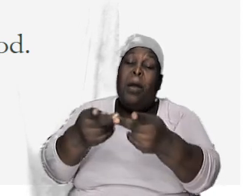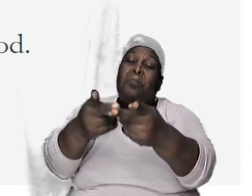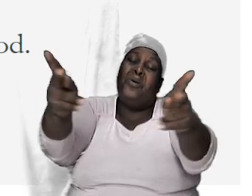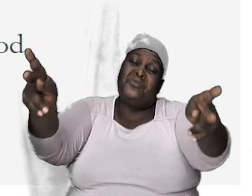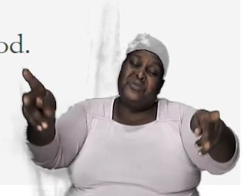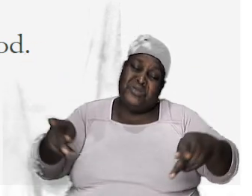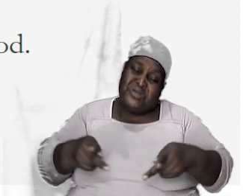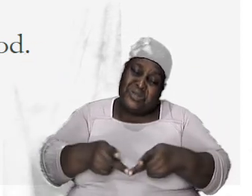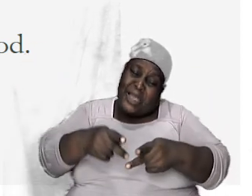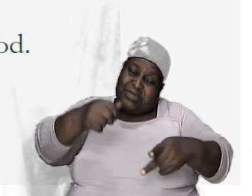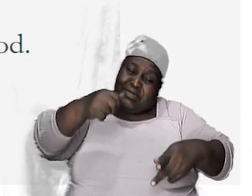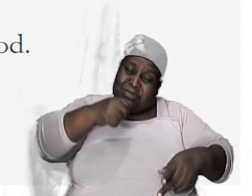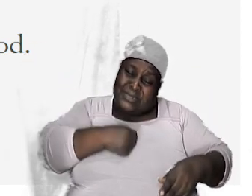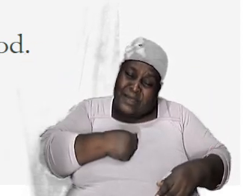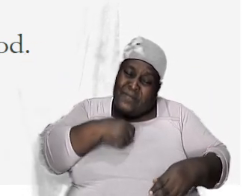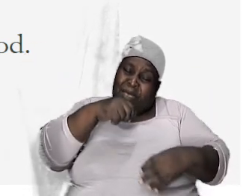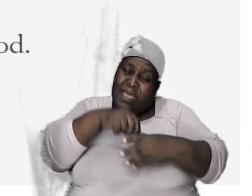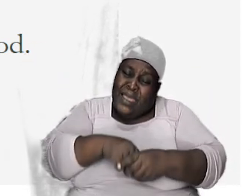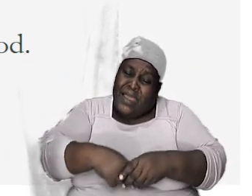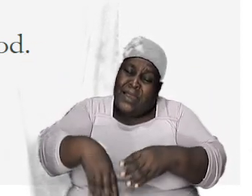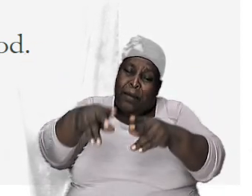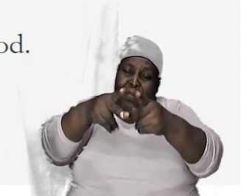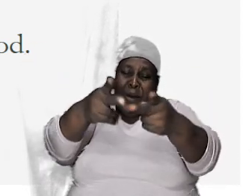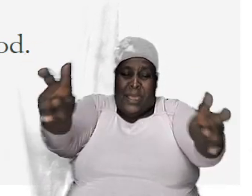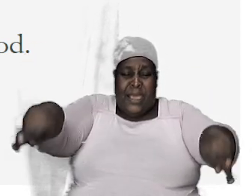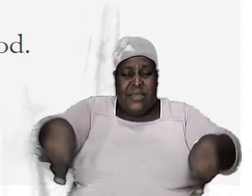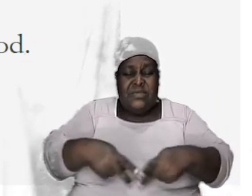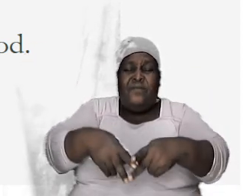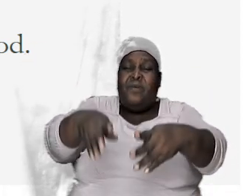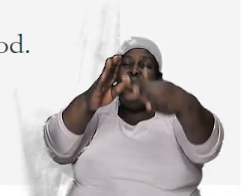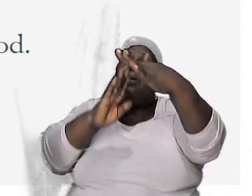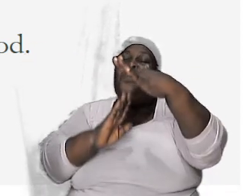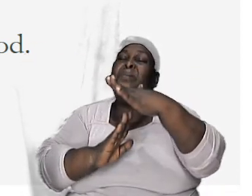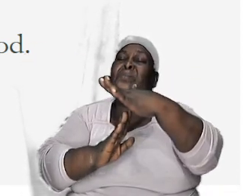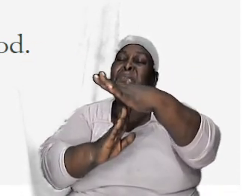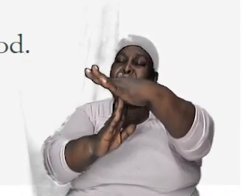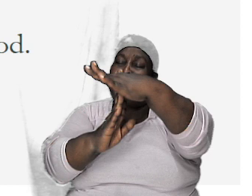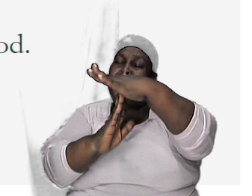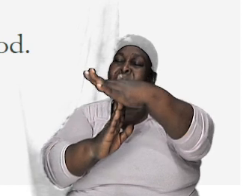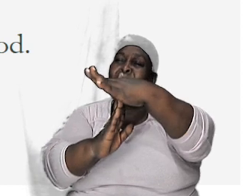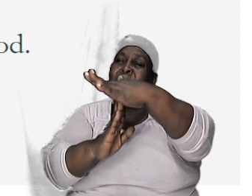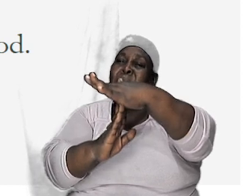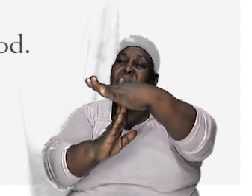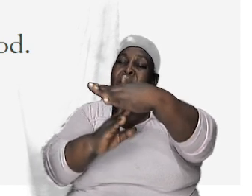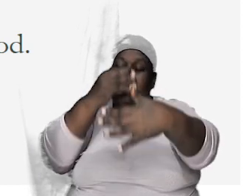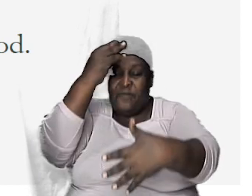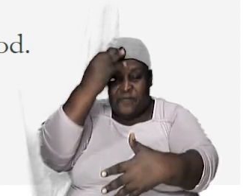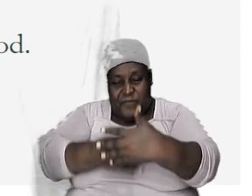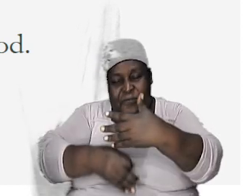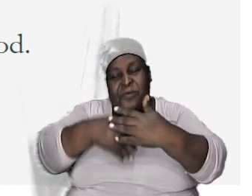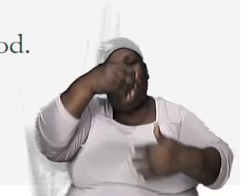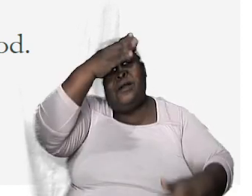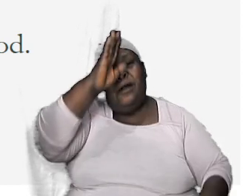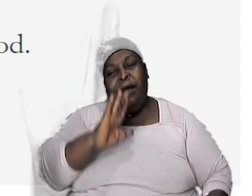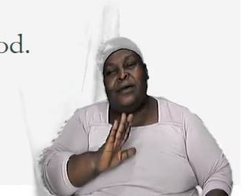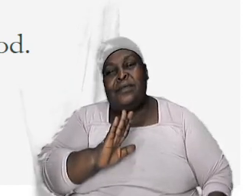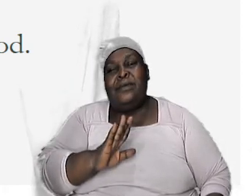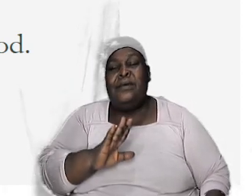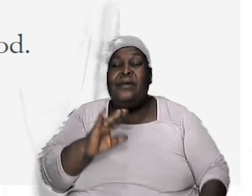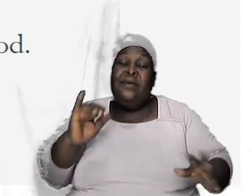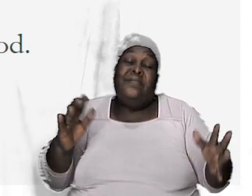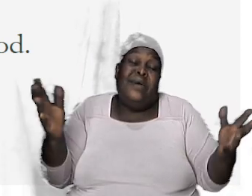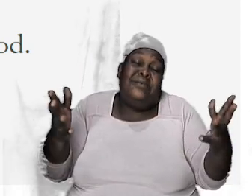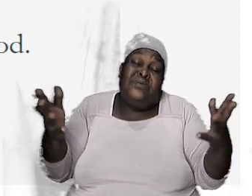yourself in a place of humility. Worship is positioning oneself in humility before God. And that's what this woman